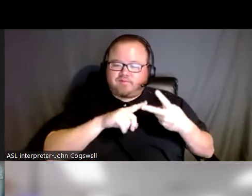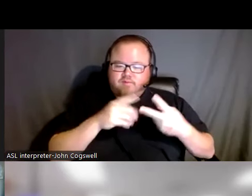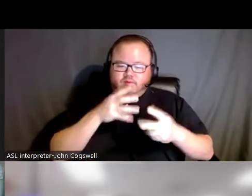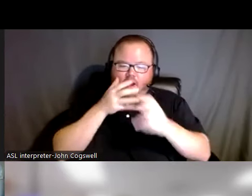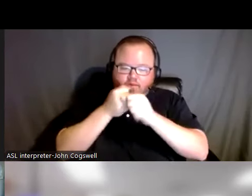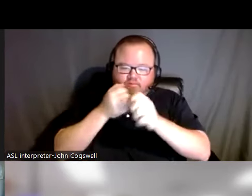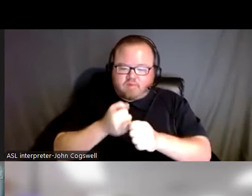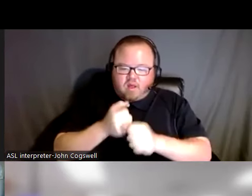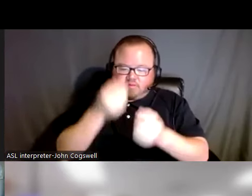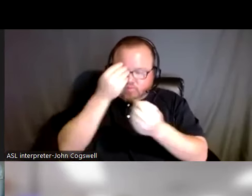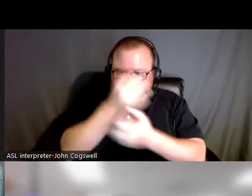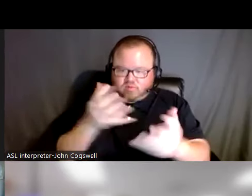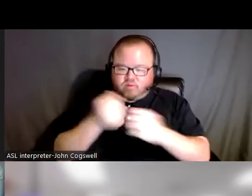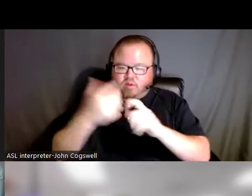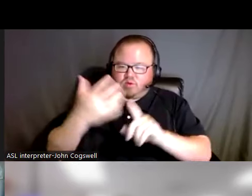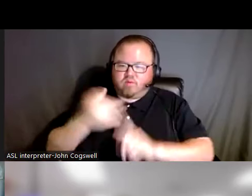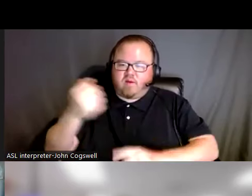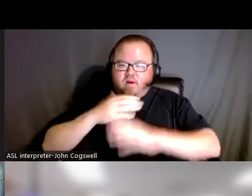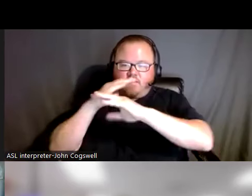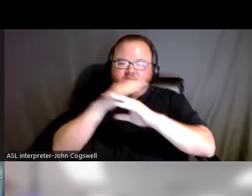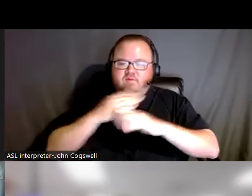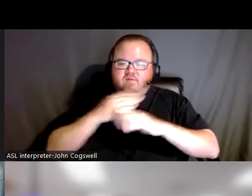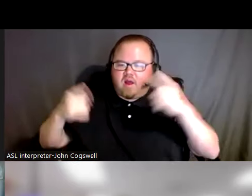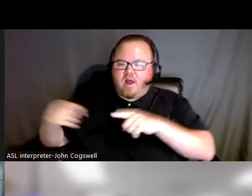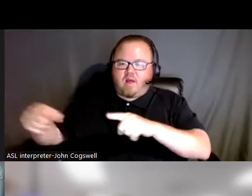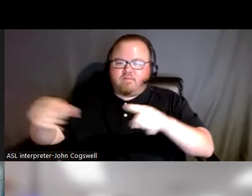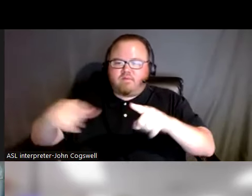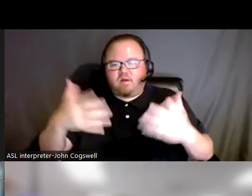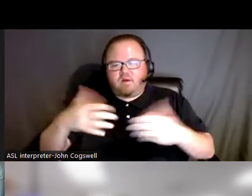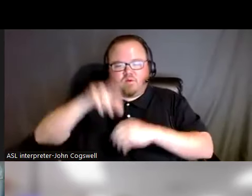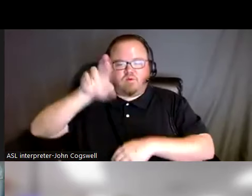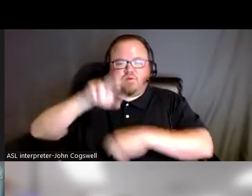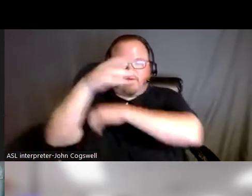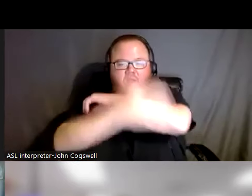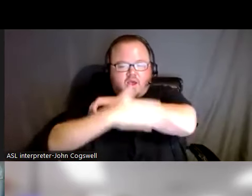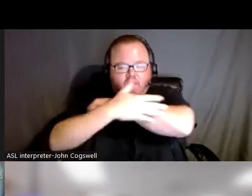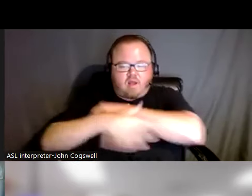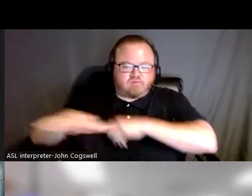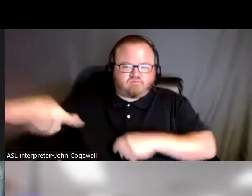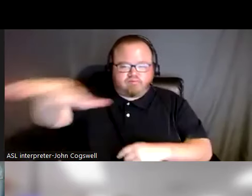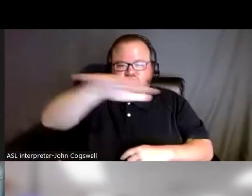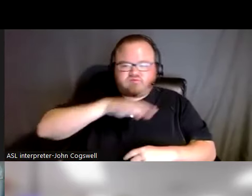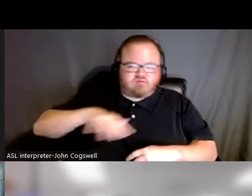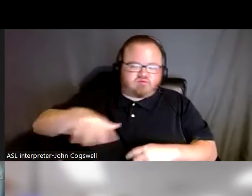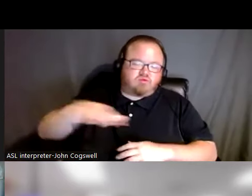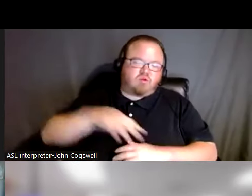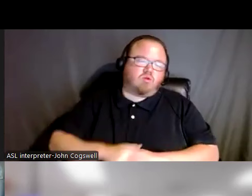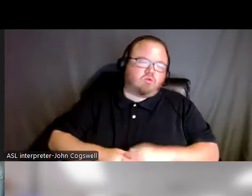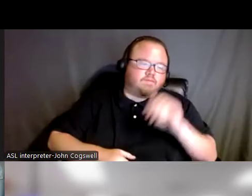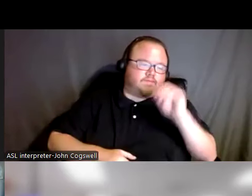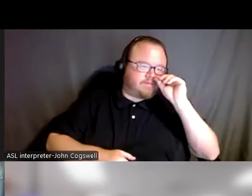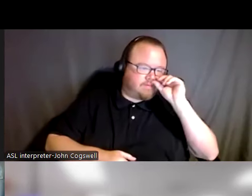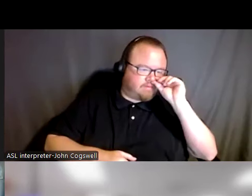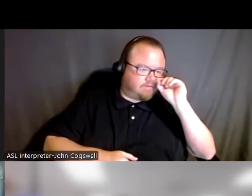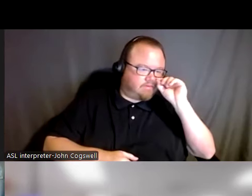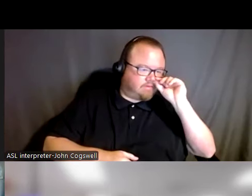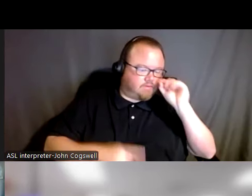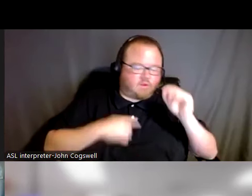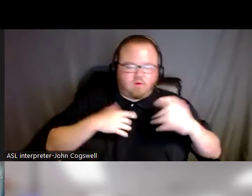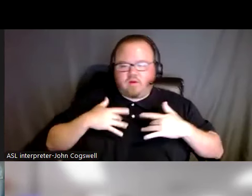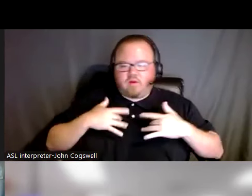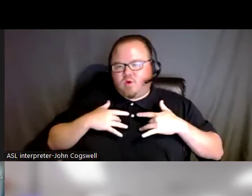regarding suicide prevention efforts that are happening here in Riverside County. So we are just so happy